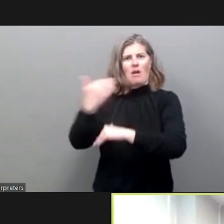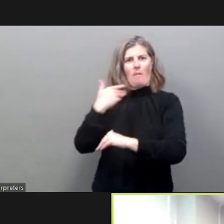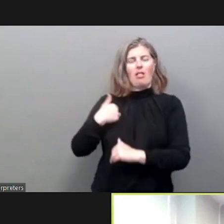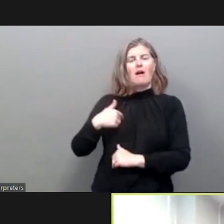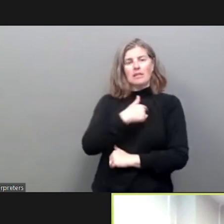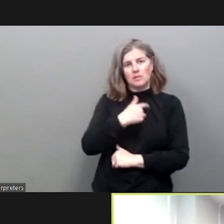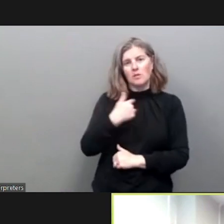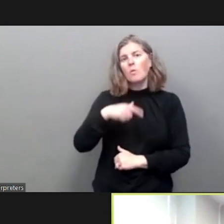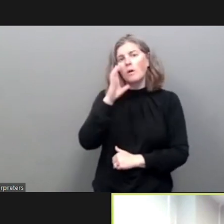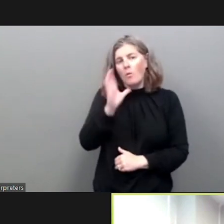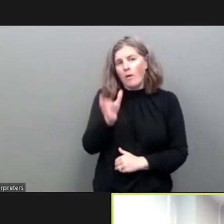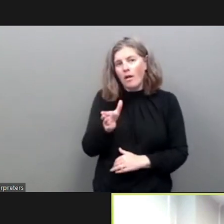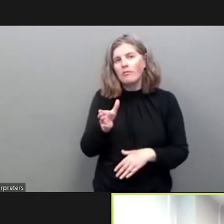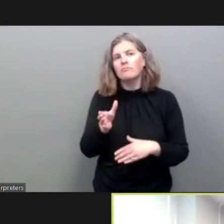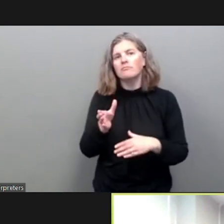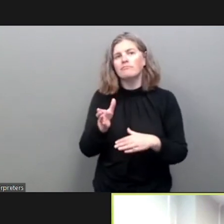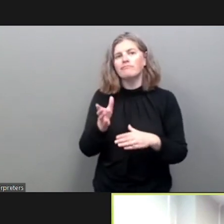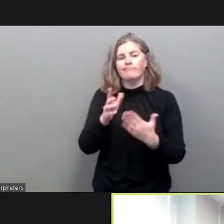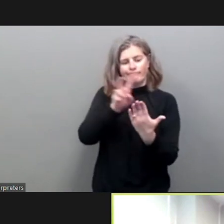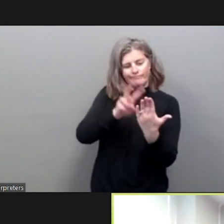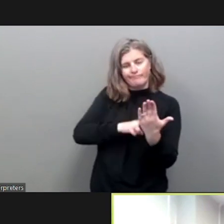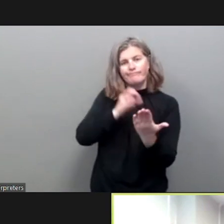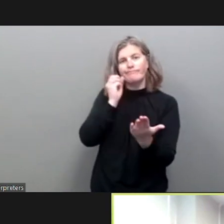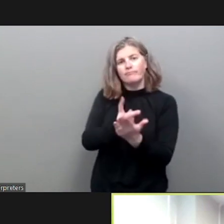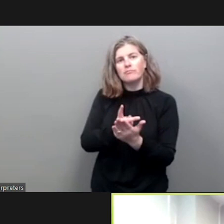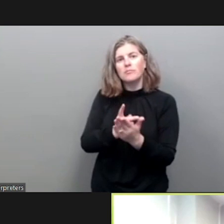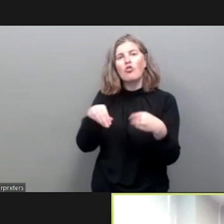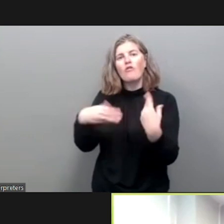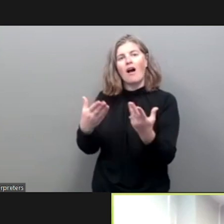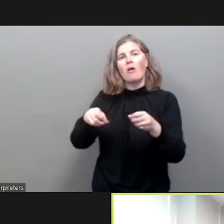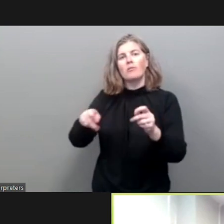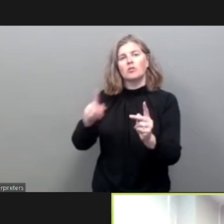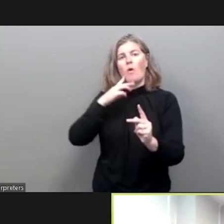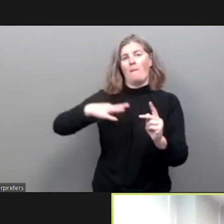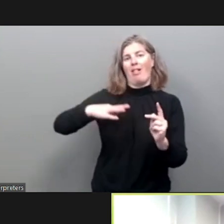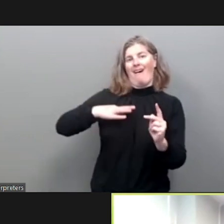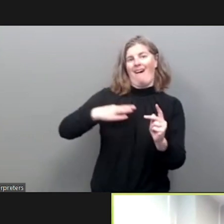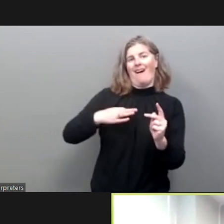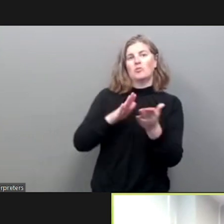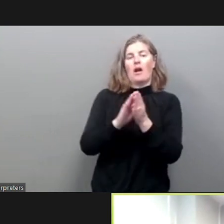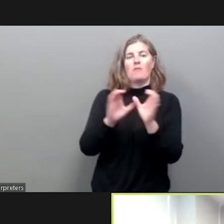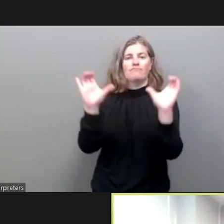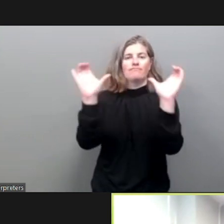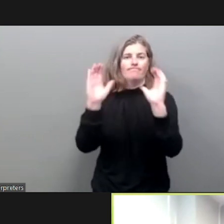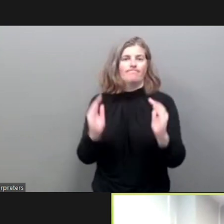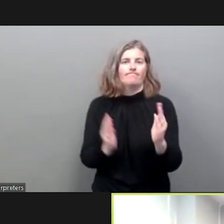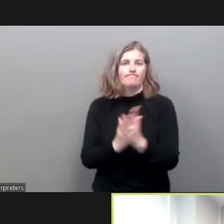we will give those providers an opportunity to apply and become credentialed.